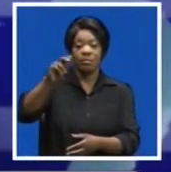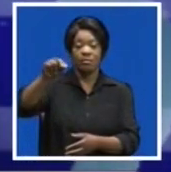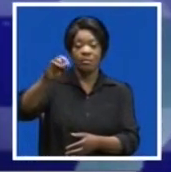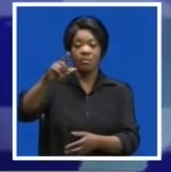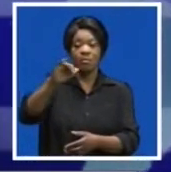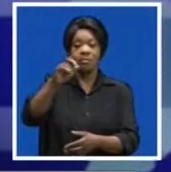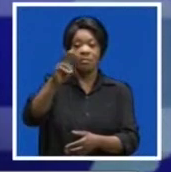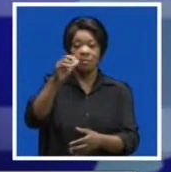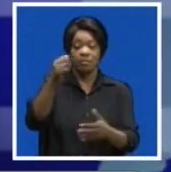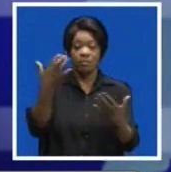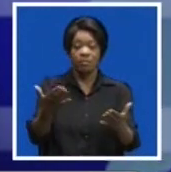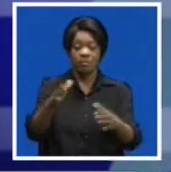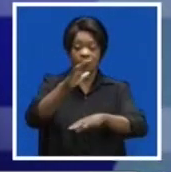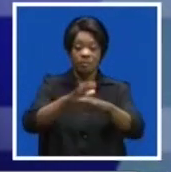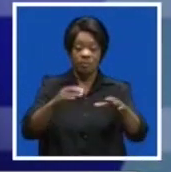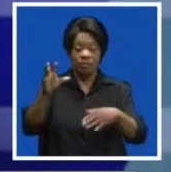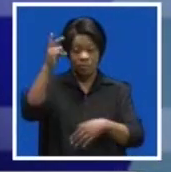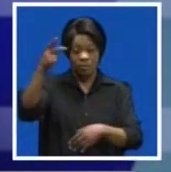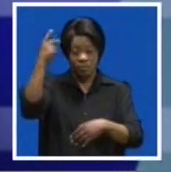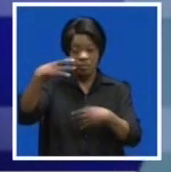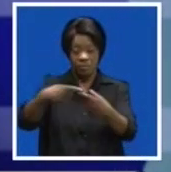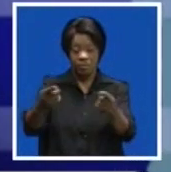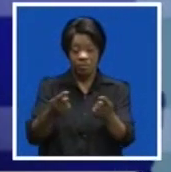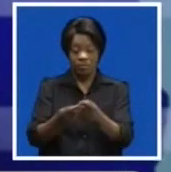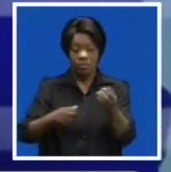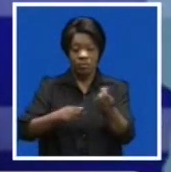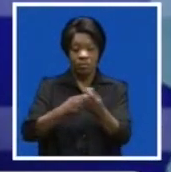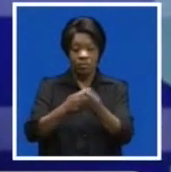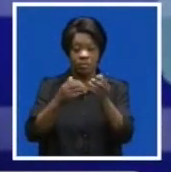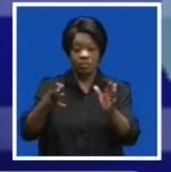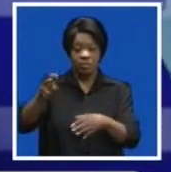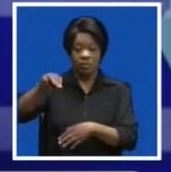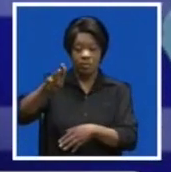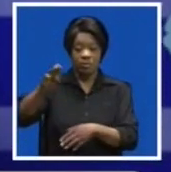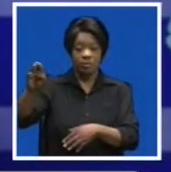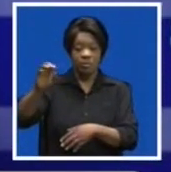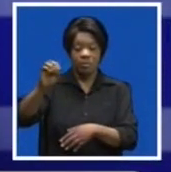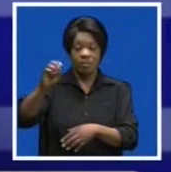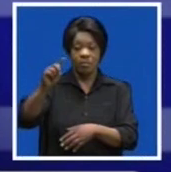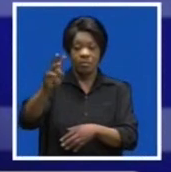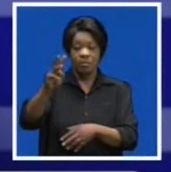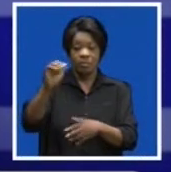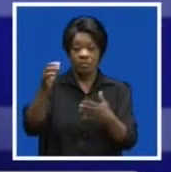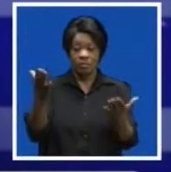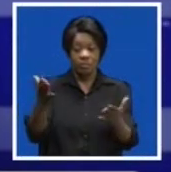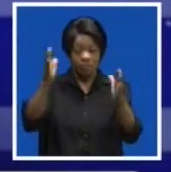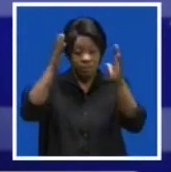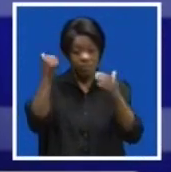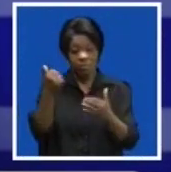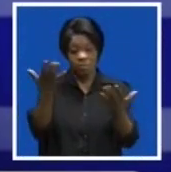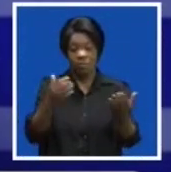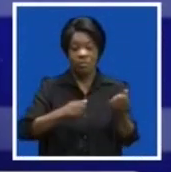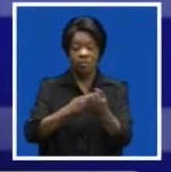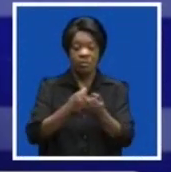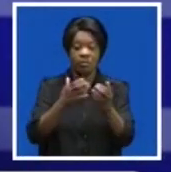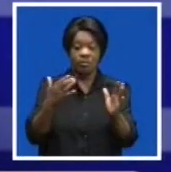has called for coexistence between political party cadres. Mr. Muitwa wondered why political party